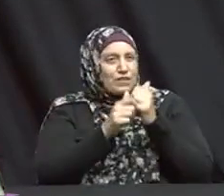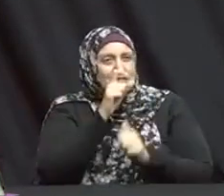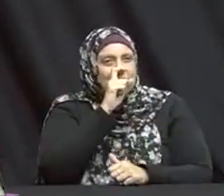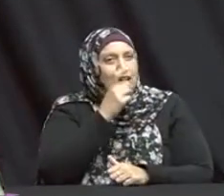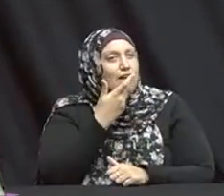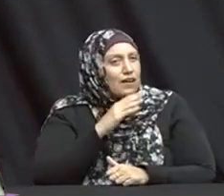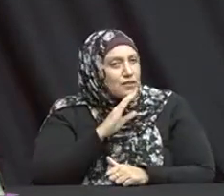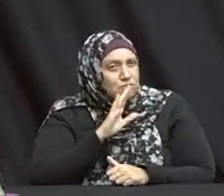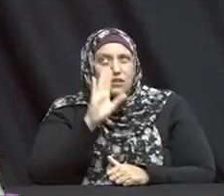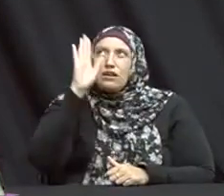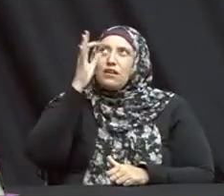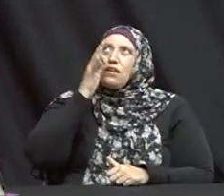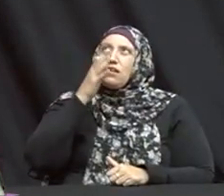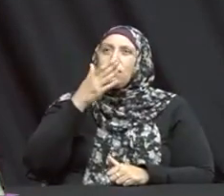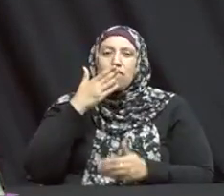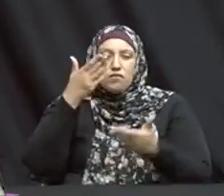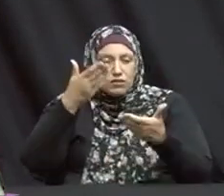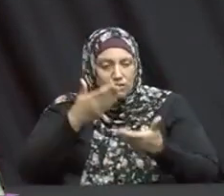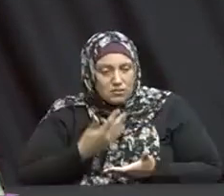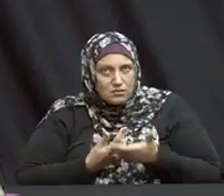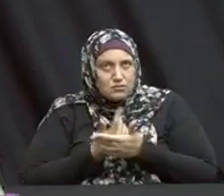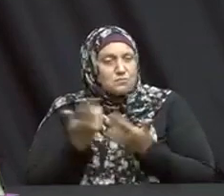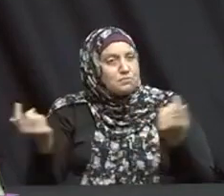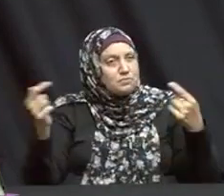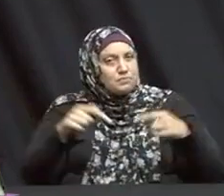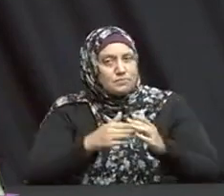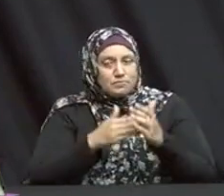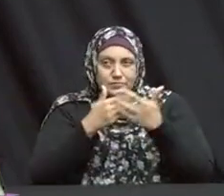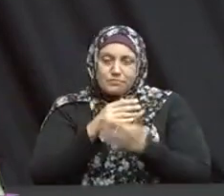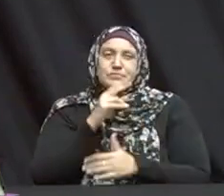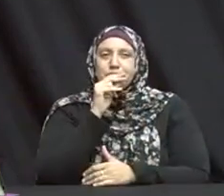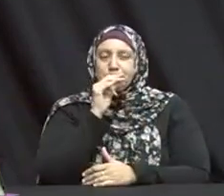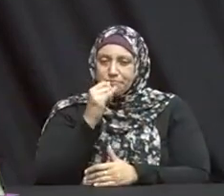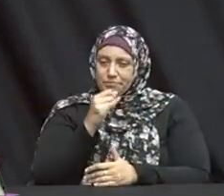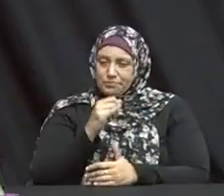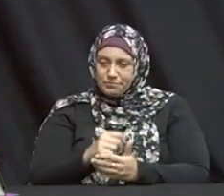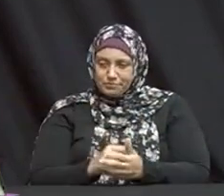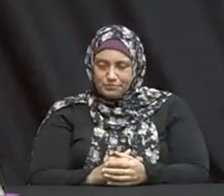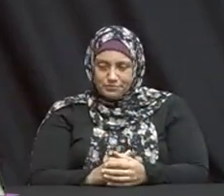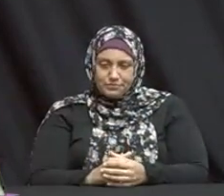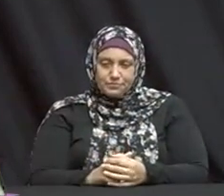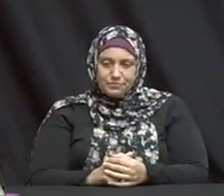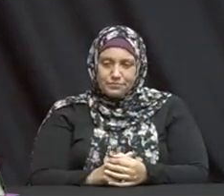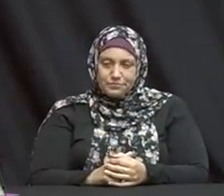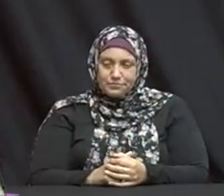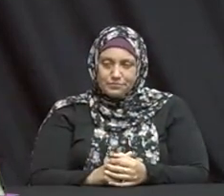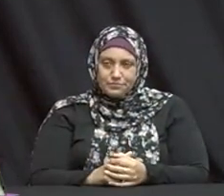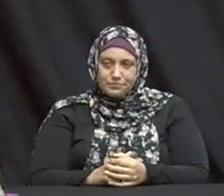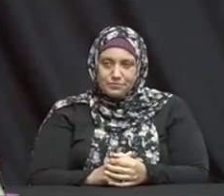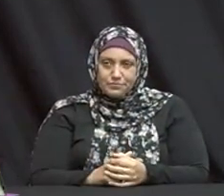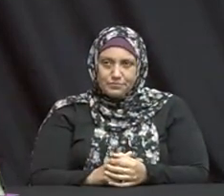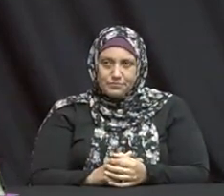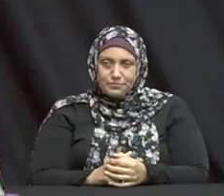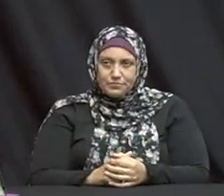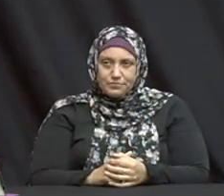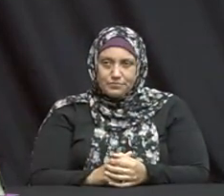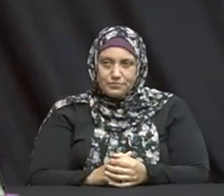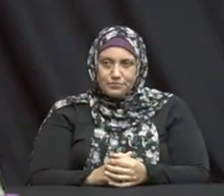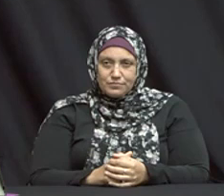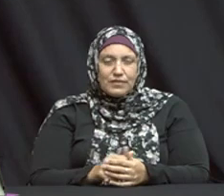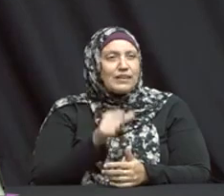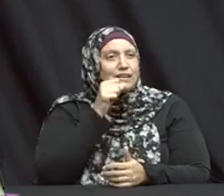Alhamdulillah alladhi hadana lihada wa ma kunna linahtadiya lawla an hadana Allah. Yesterday we